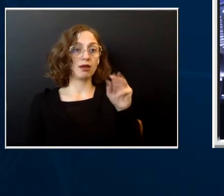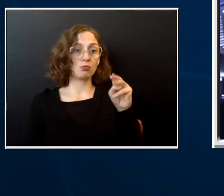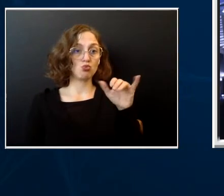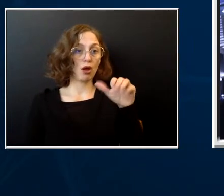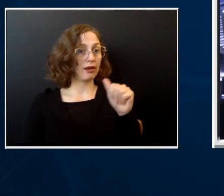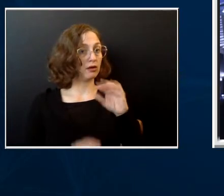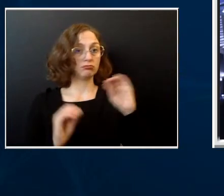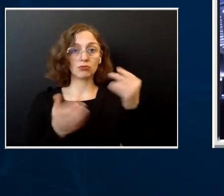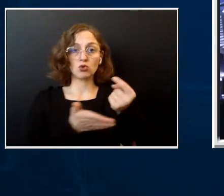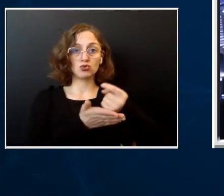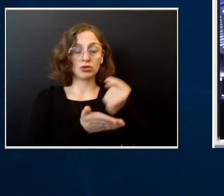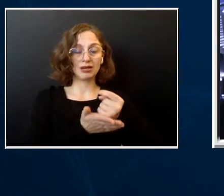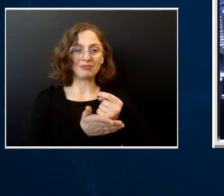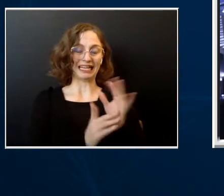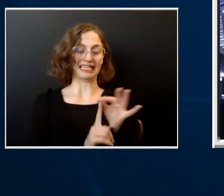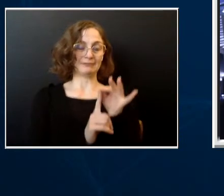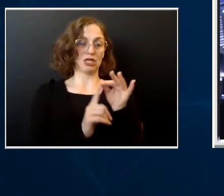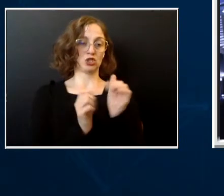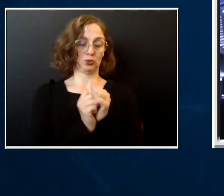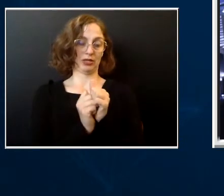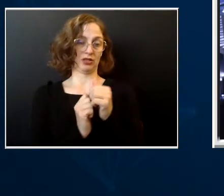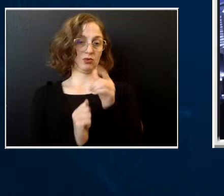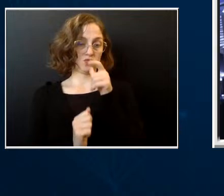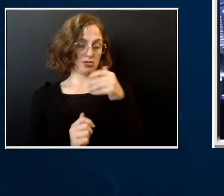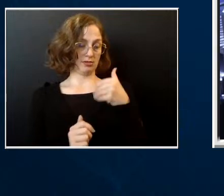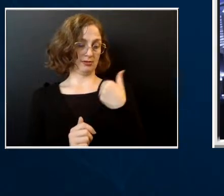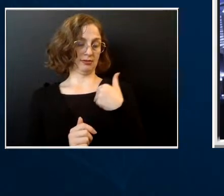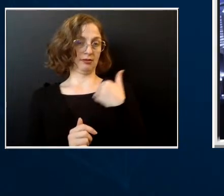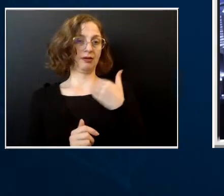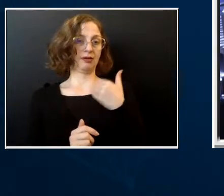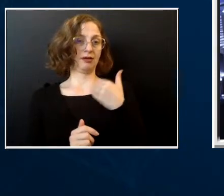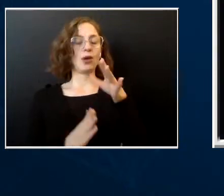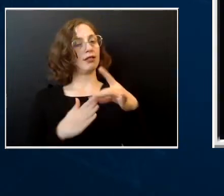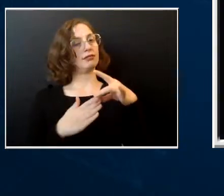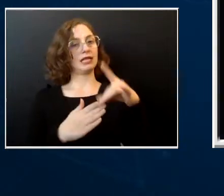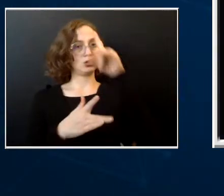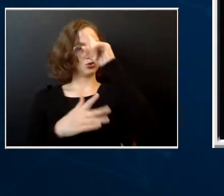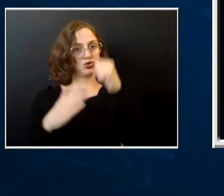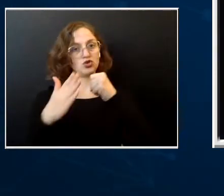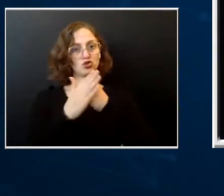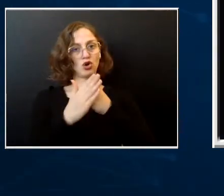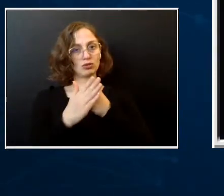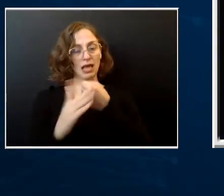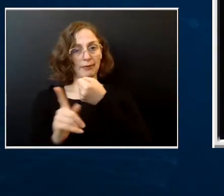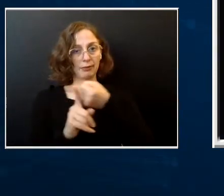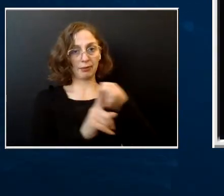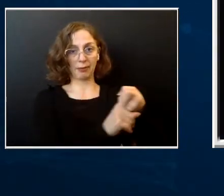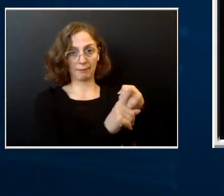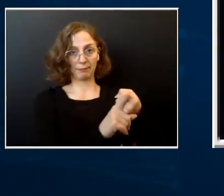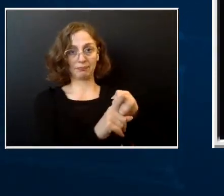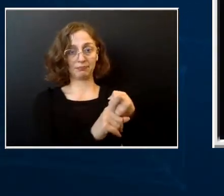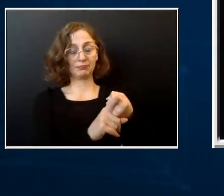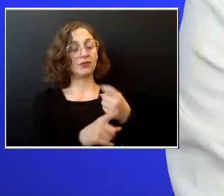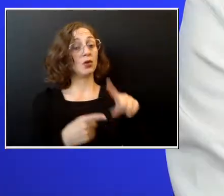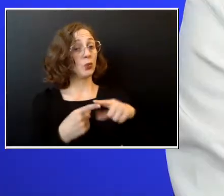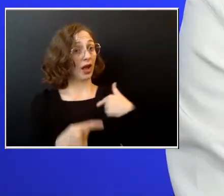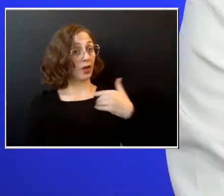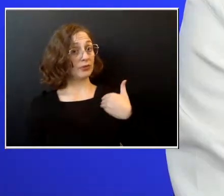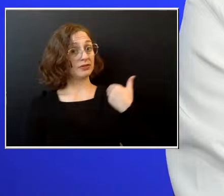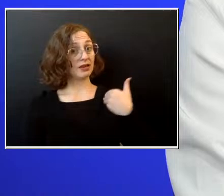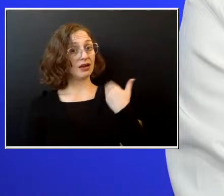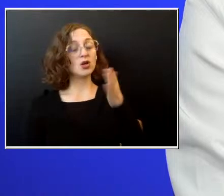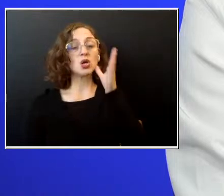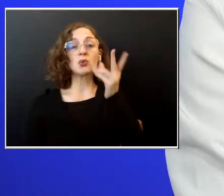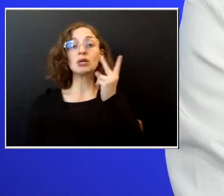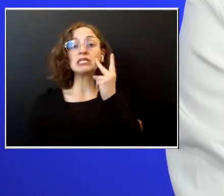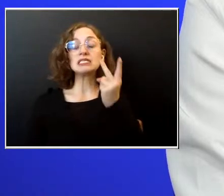young people, to strokes over a very short period of time. When I was young, when I was 30 years ago, we would see moya patients who were 50 or